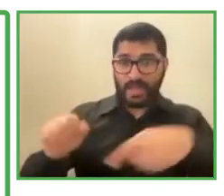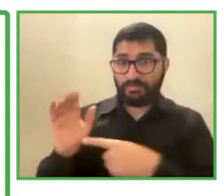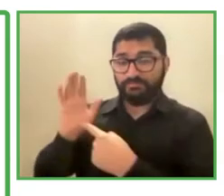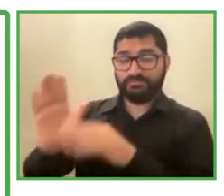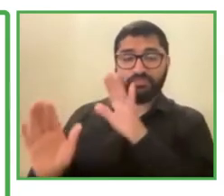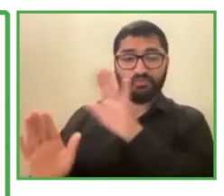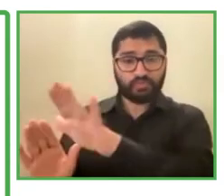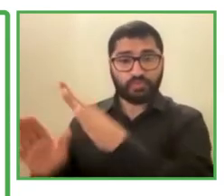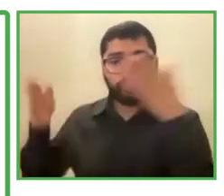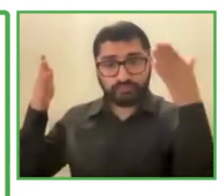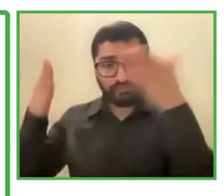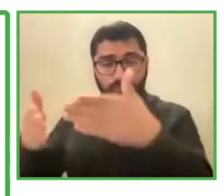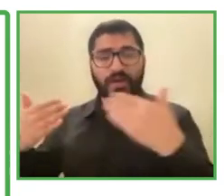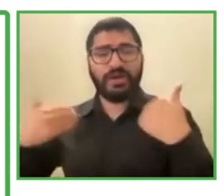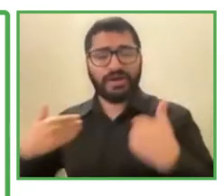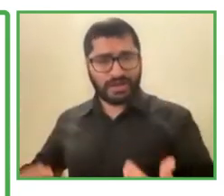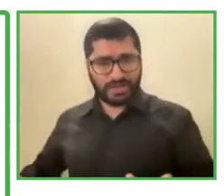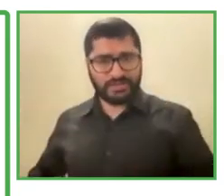a graduate from the